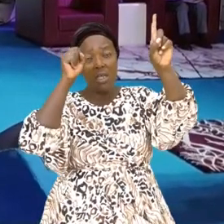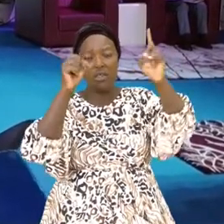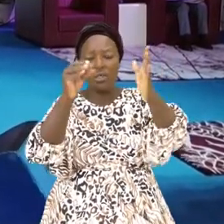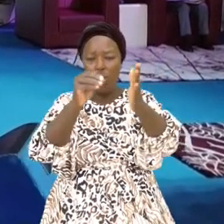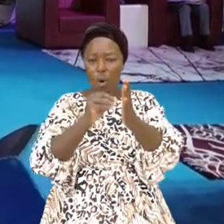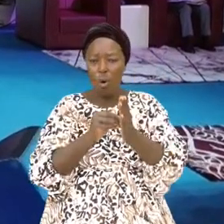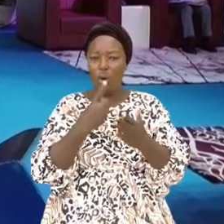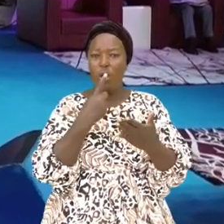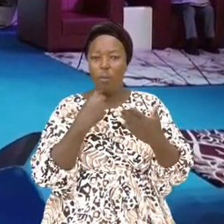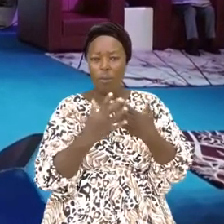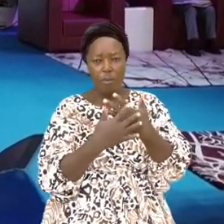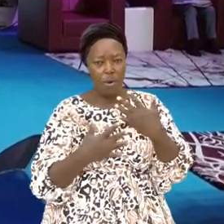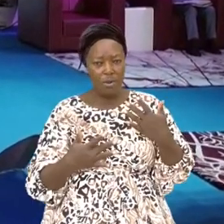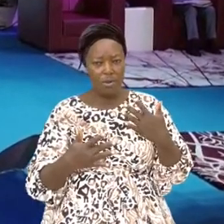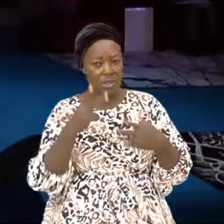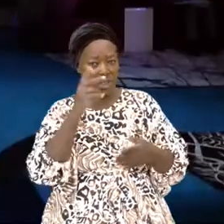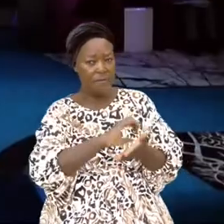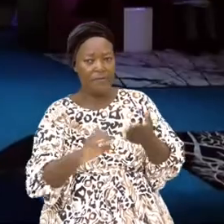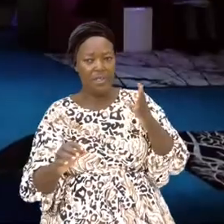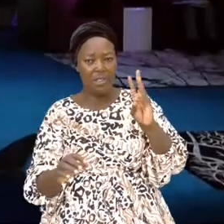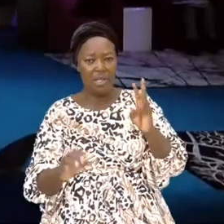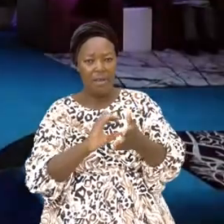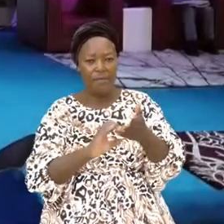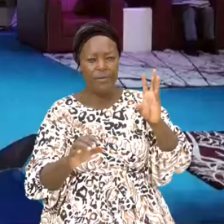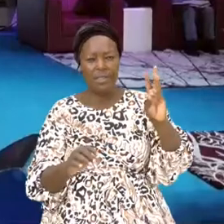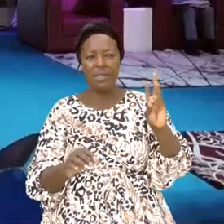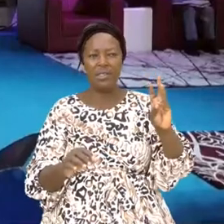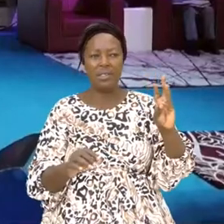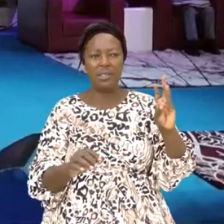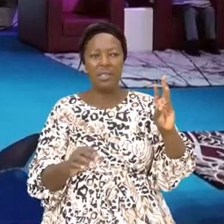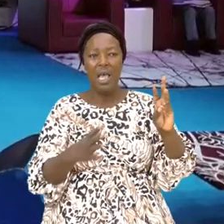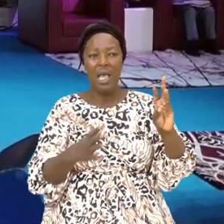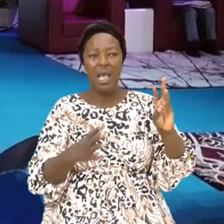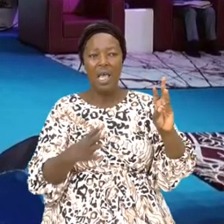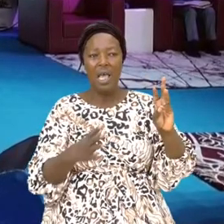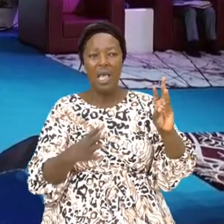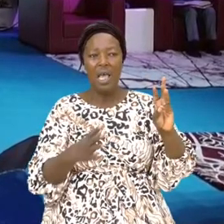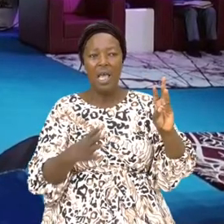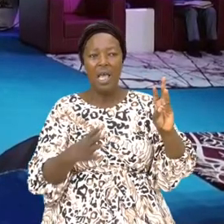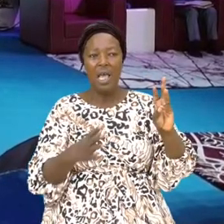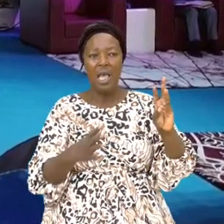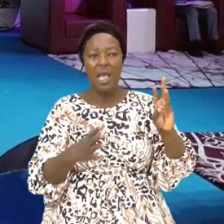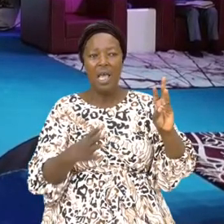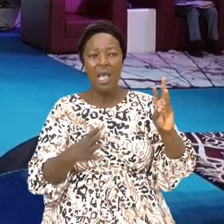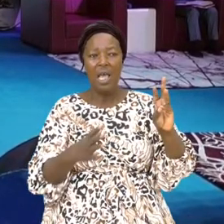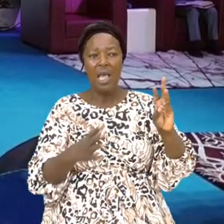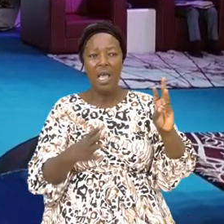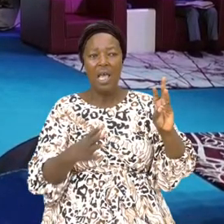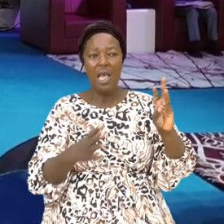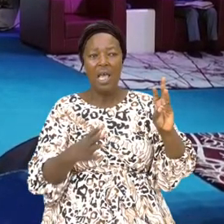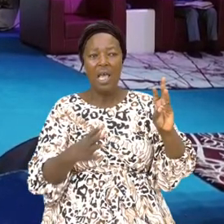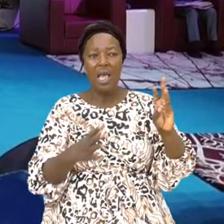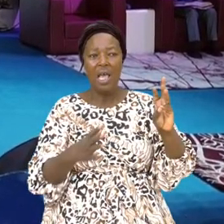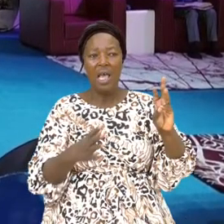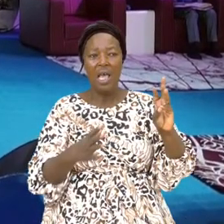And then look at verse 6. It says in verse 6, and He has made us kings